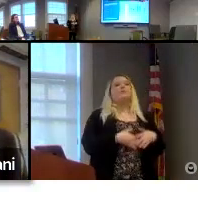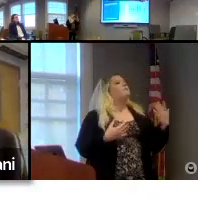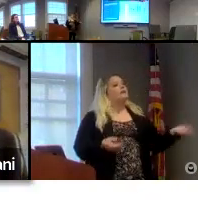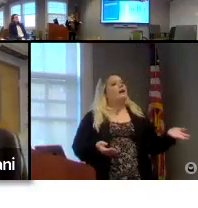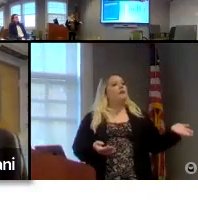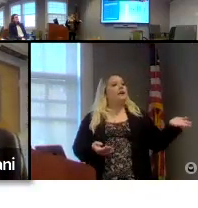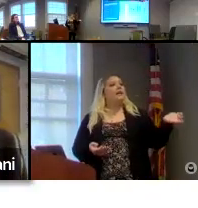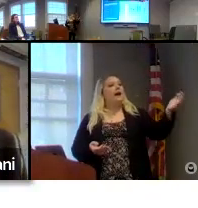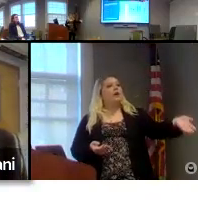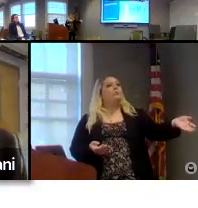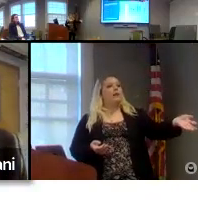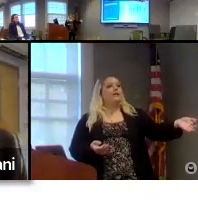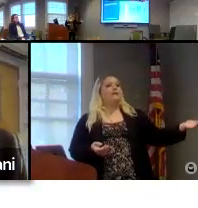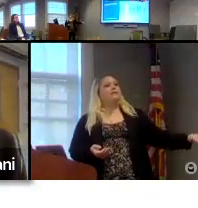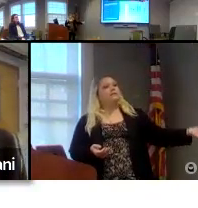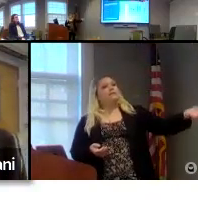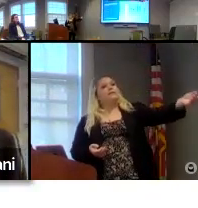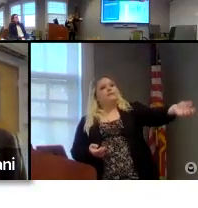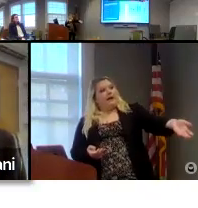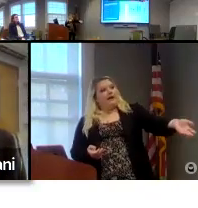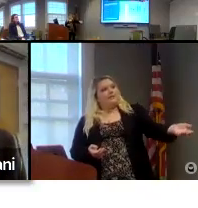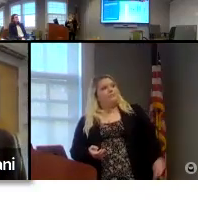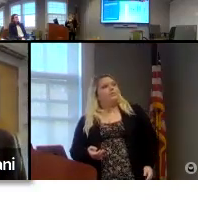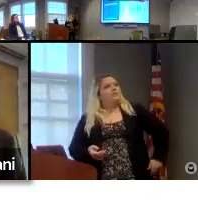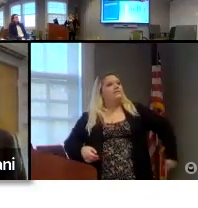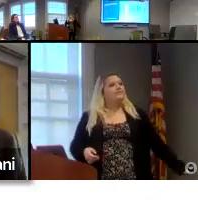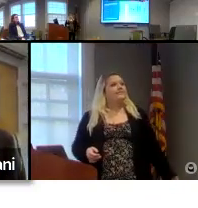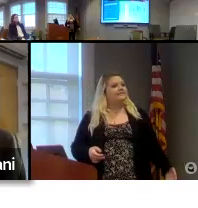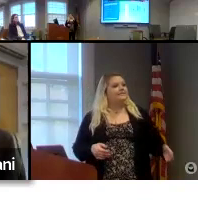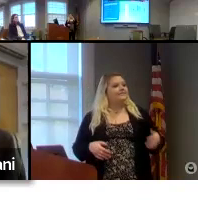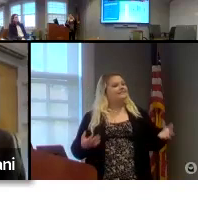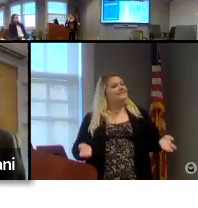this also shows the count and then how many actual